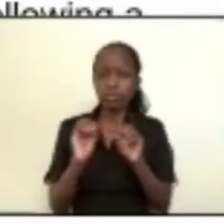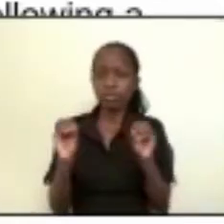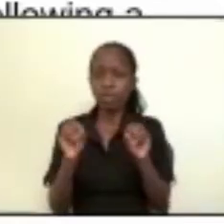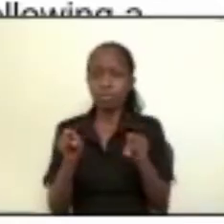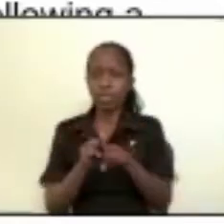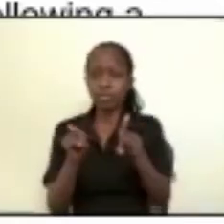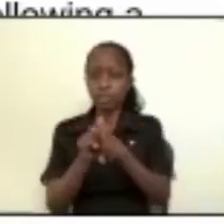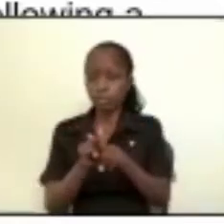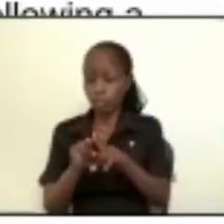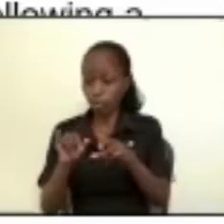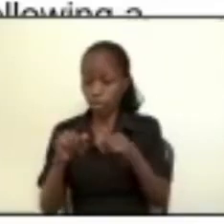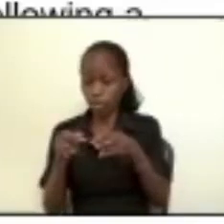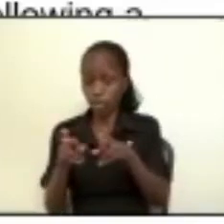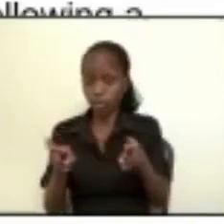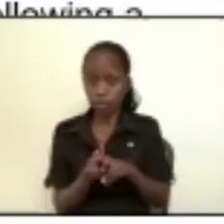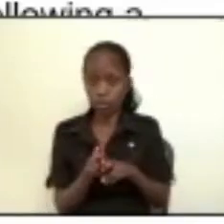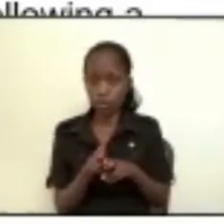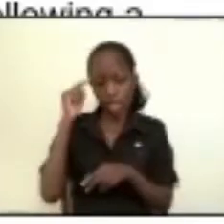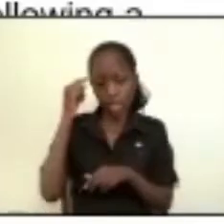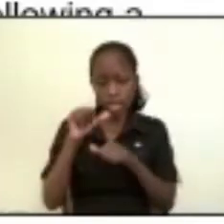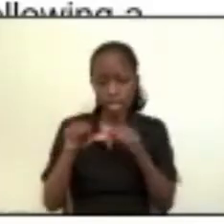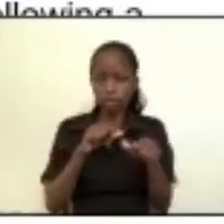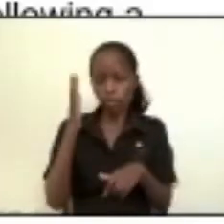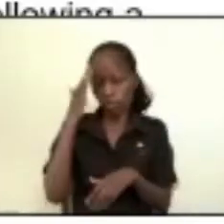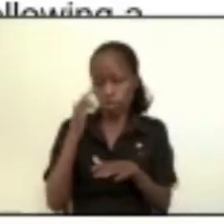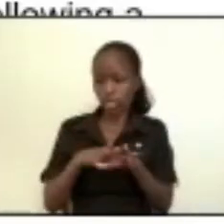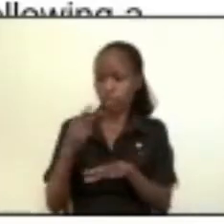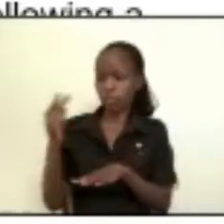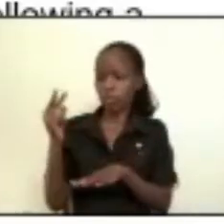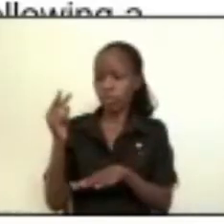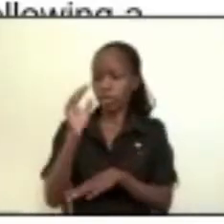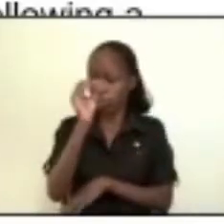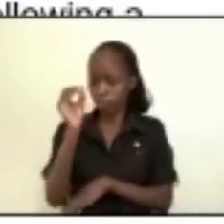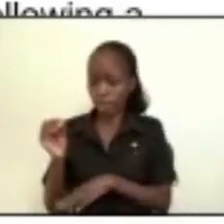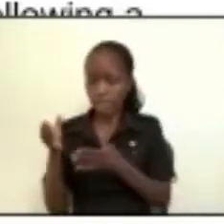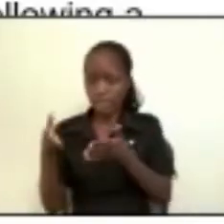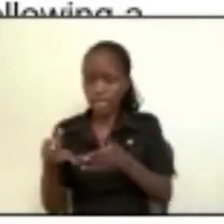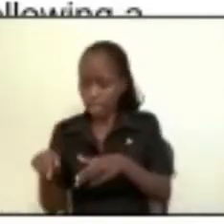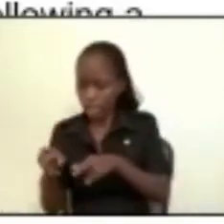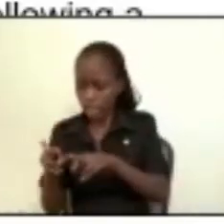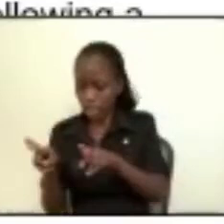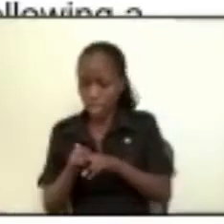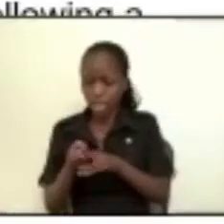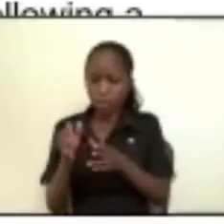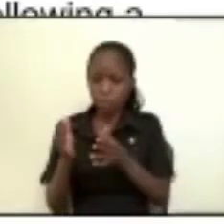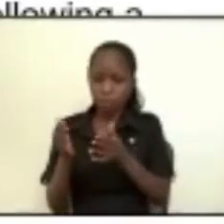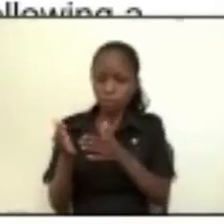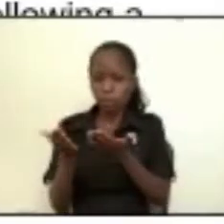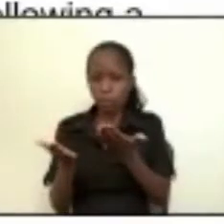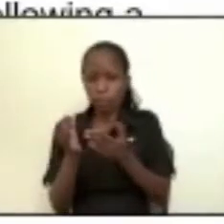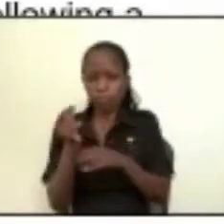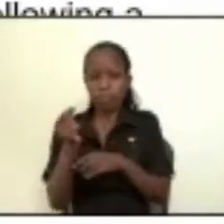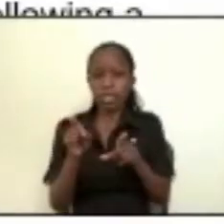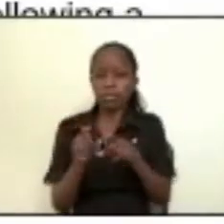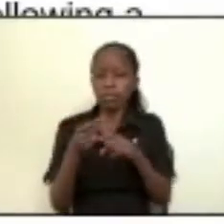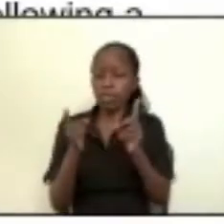newsroom. Just think about, even when I look at the ratio here, it's a bit more balanced, but in most newsrooms we do